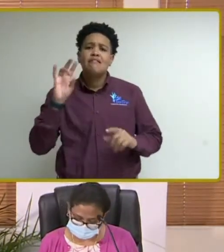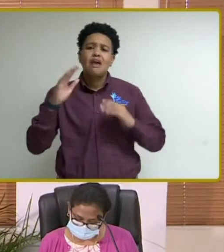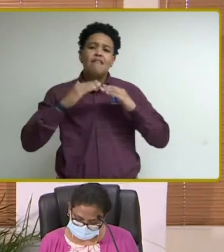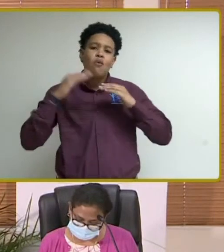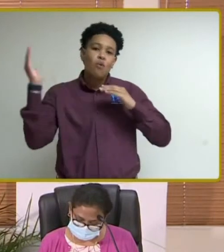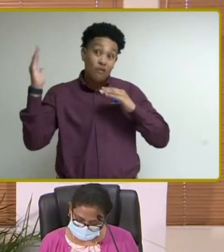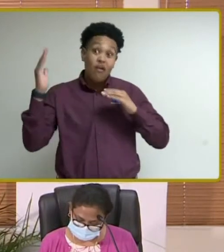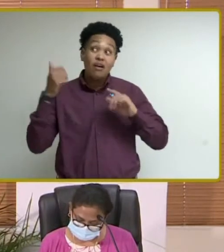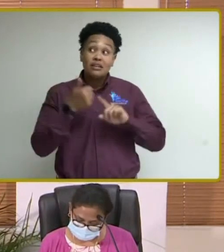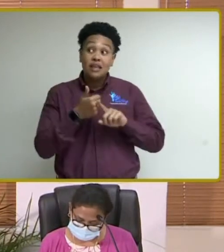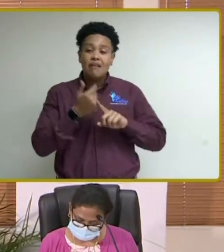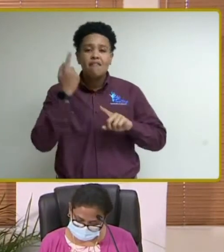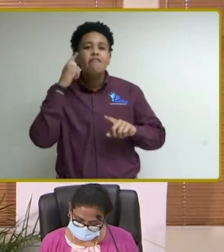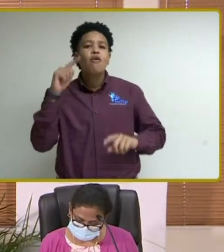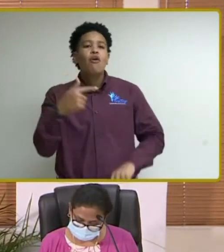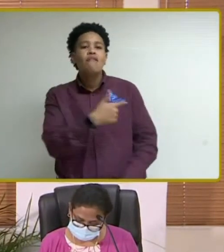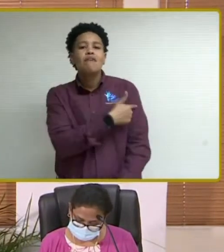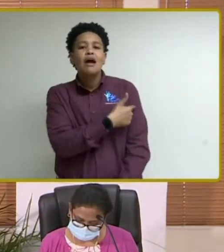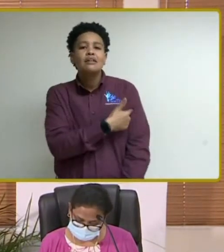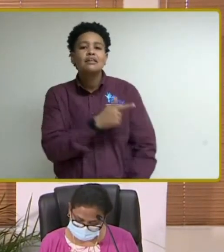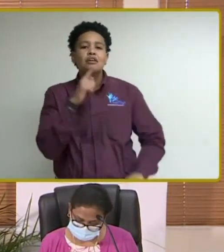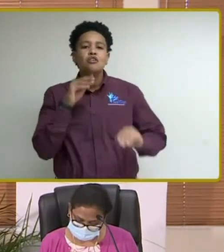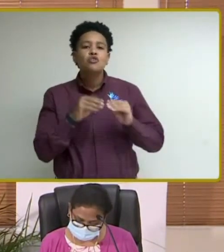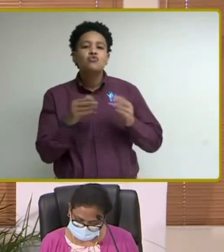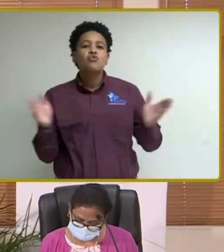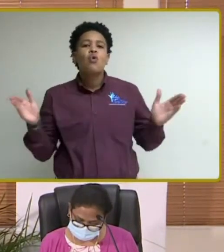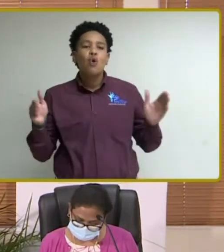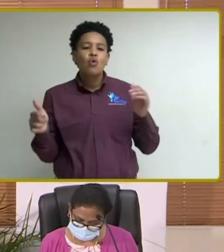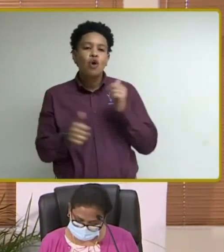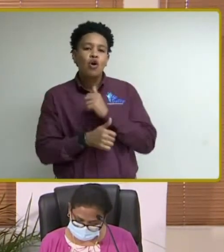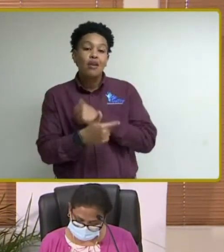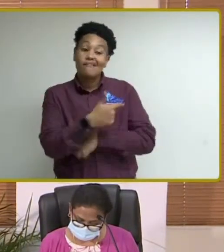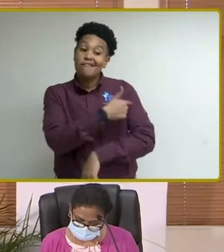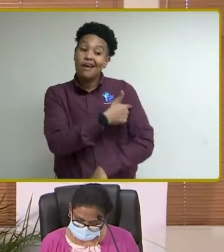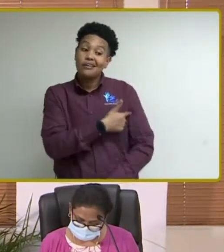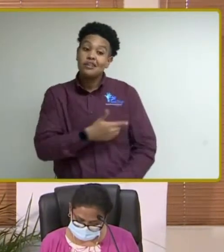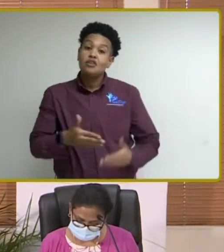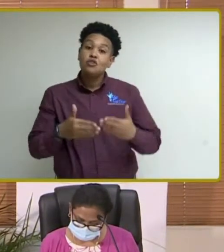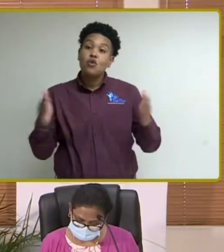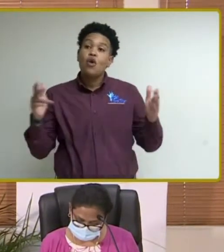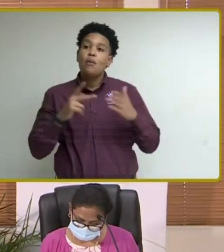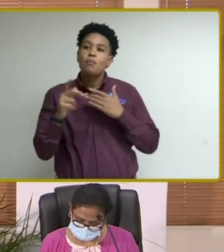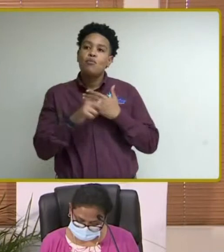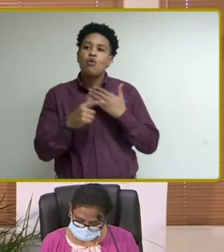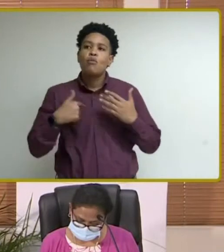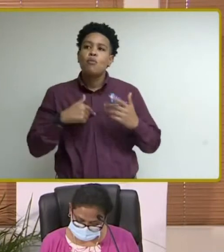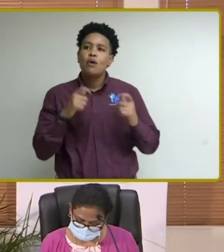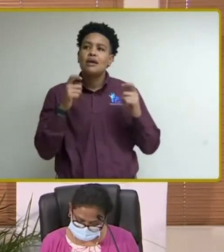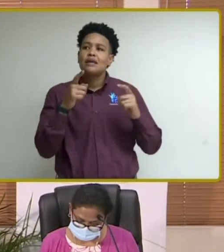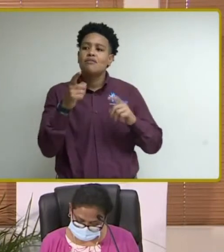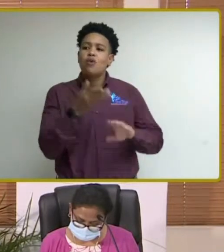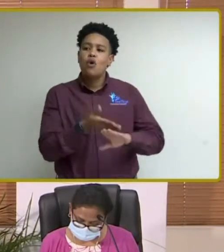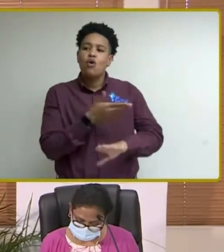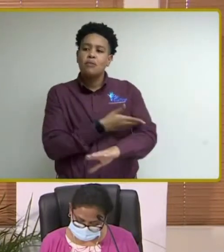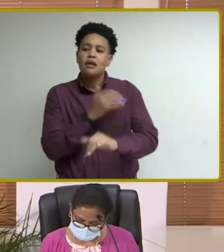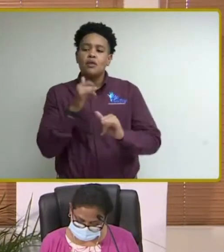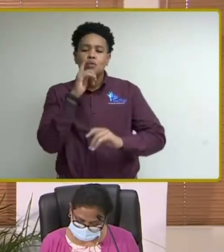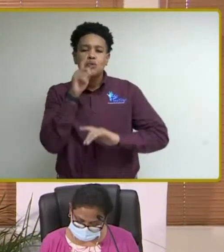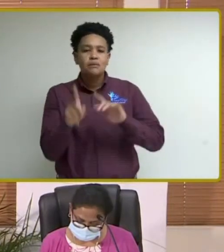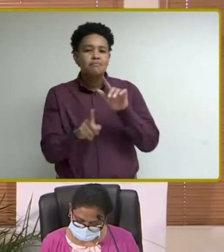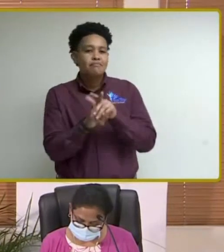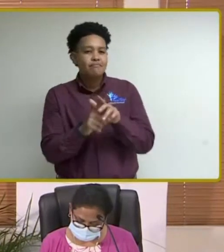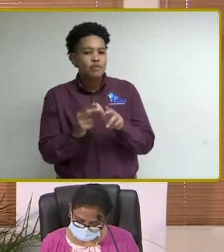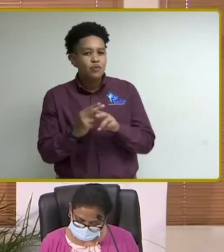older for the vaccine rollout, under the vaccine rollout program. We wanted to give you an update which will come